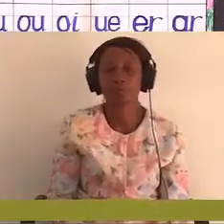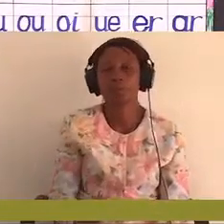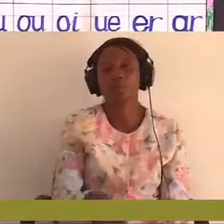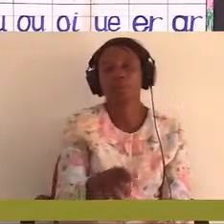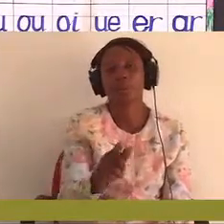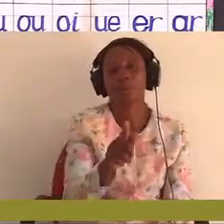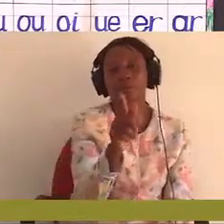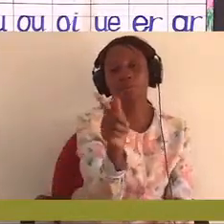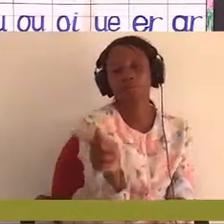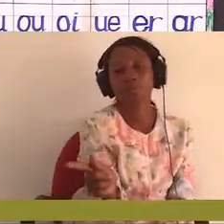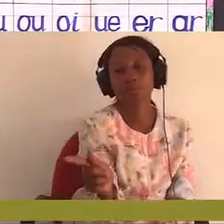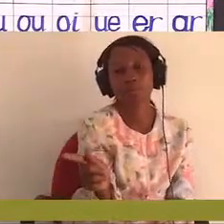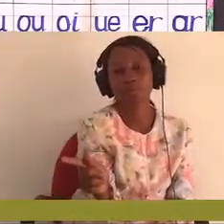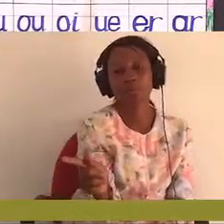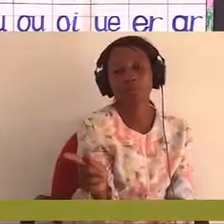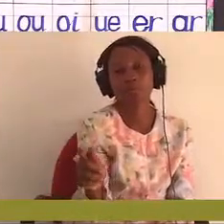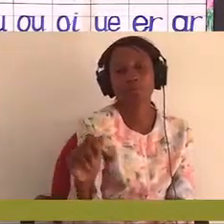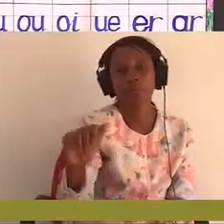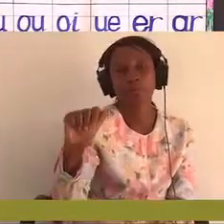Gap.